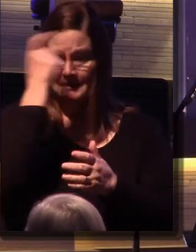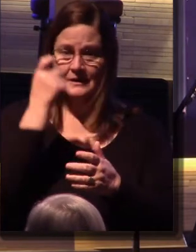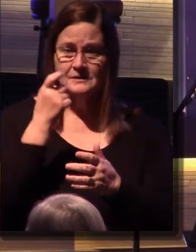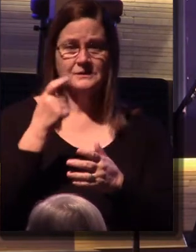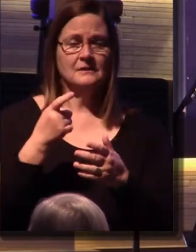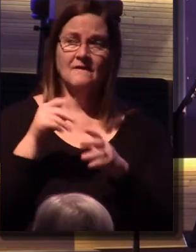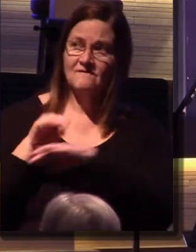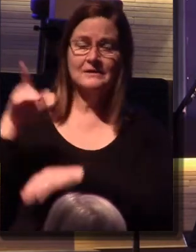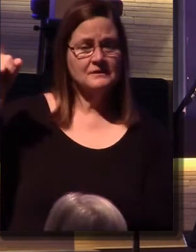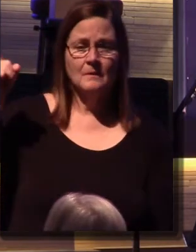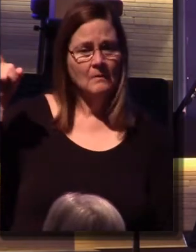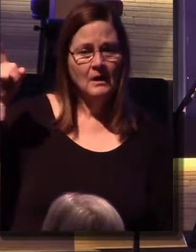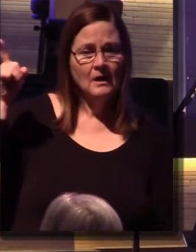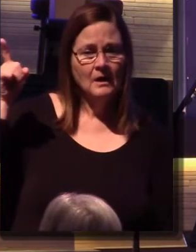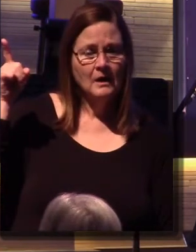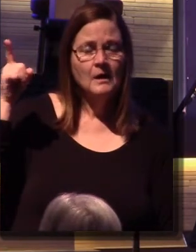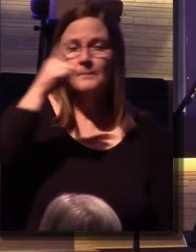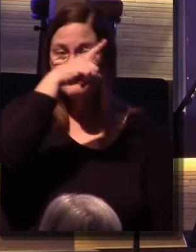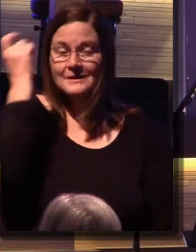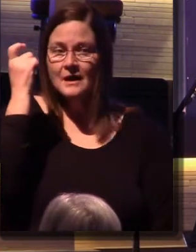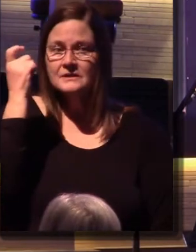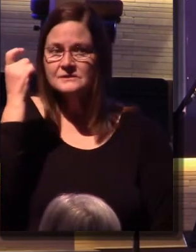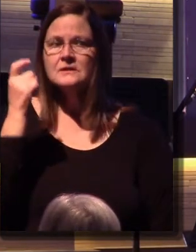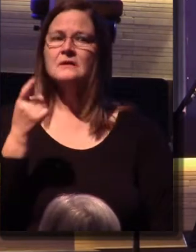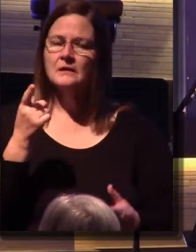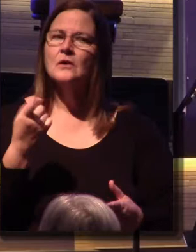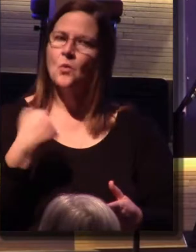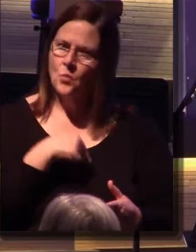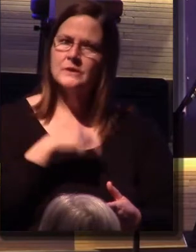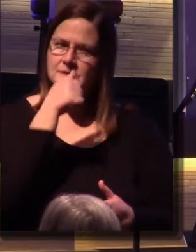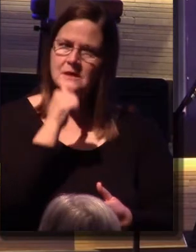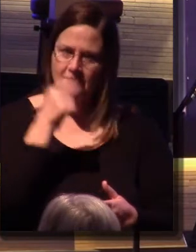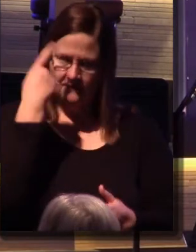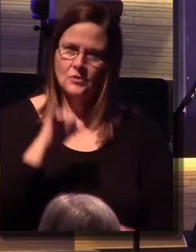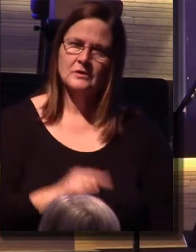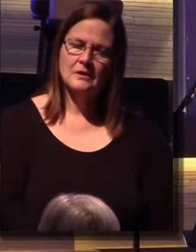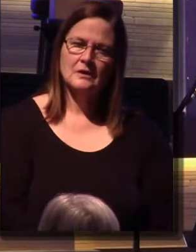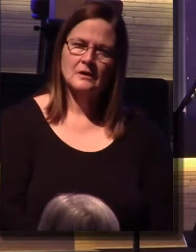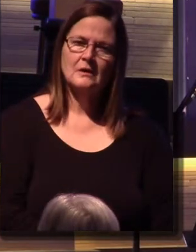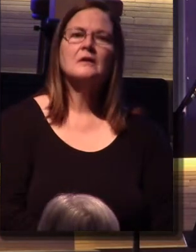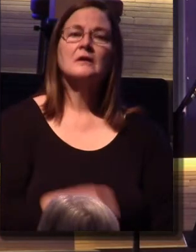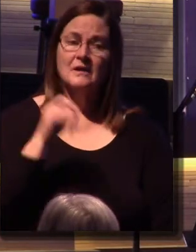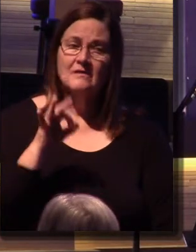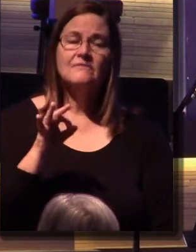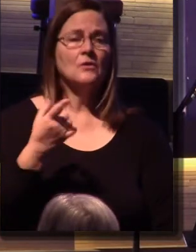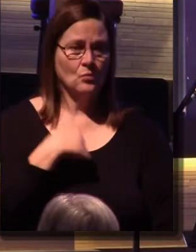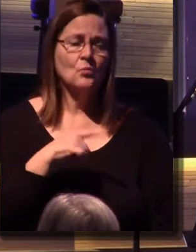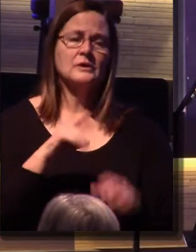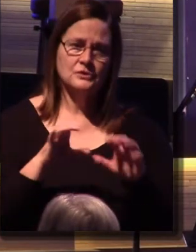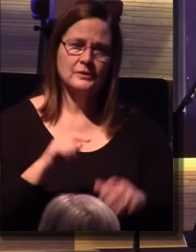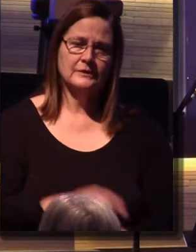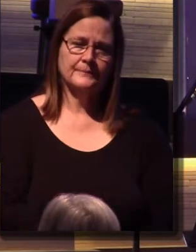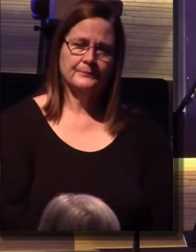costs him anything, but because it costs us everything if we fall prey to